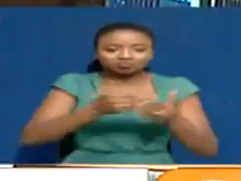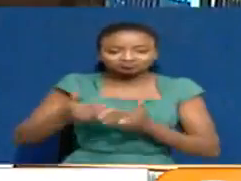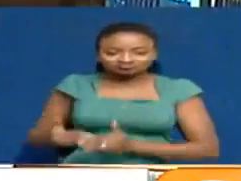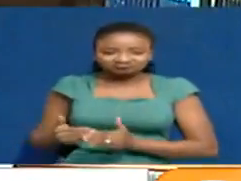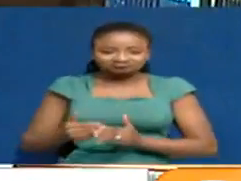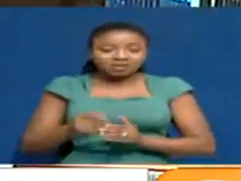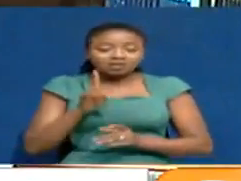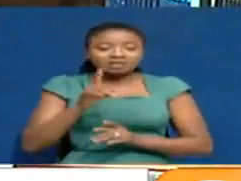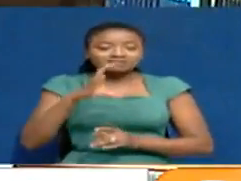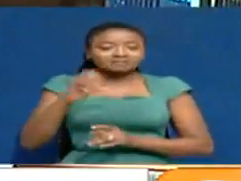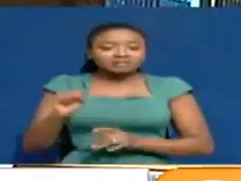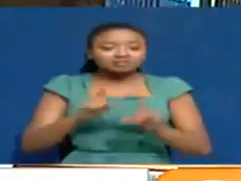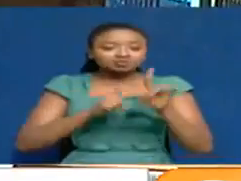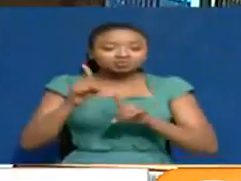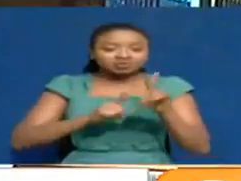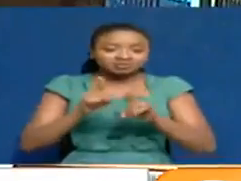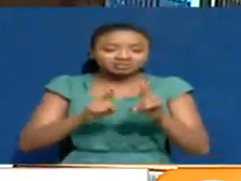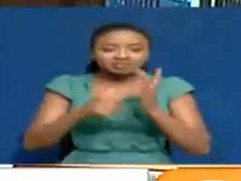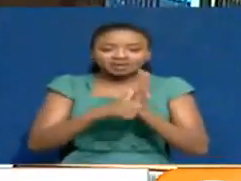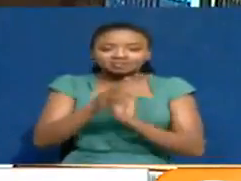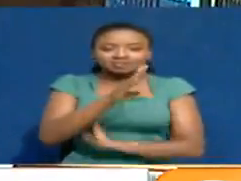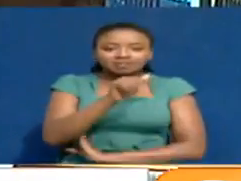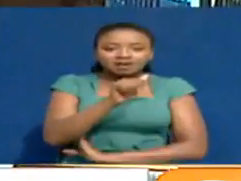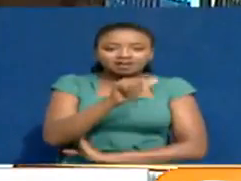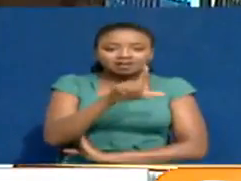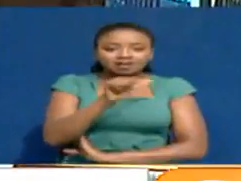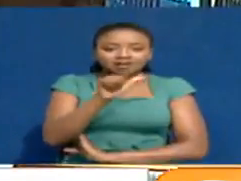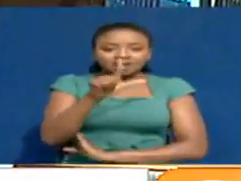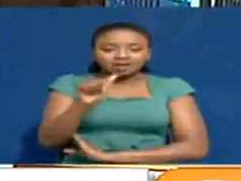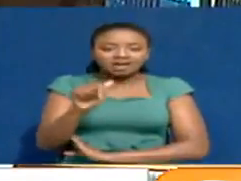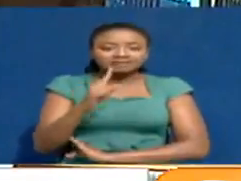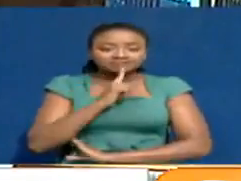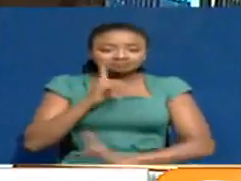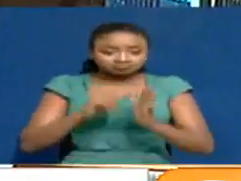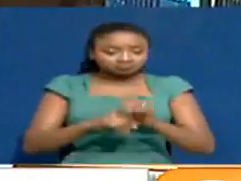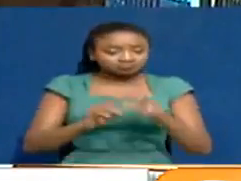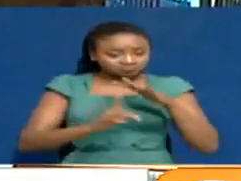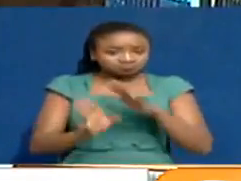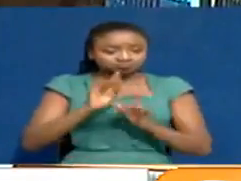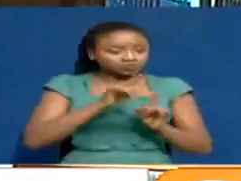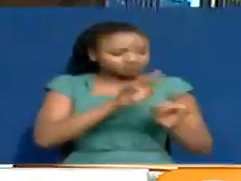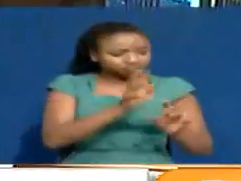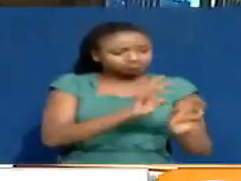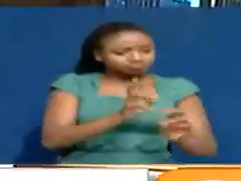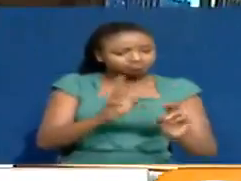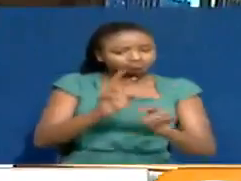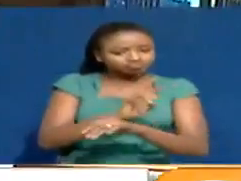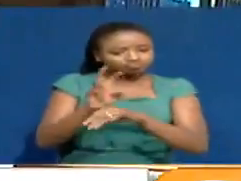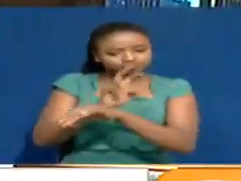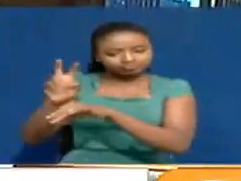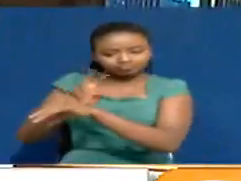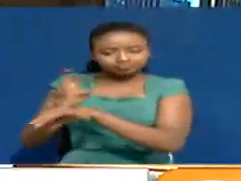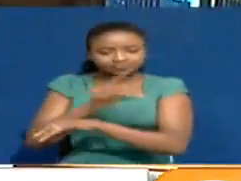is according to Tourism Cabinet Secretary Najib Balala, who said that the ministry will be policing the sector and institutions that will be